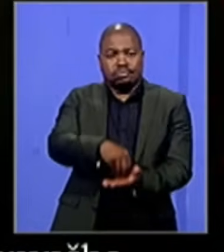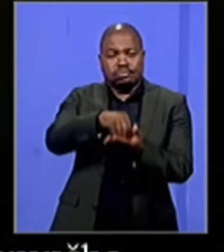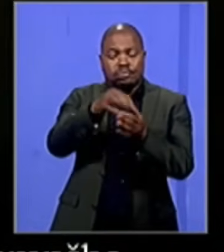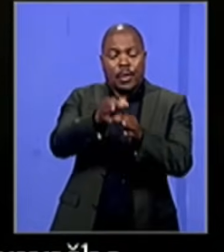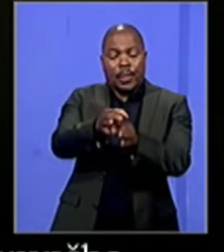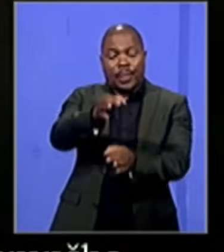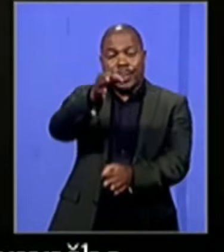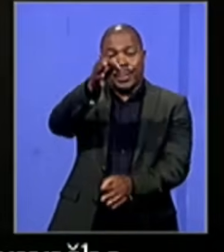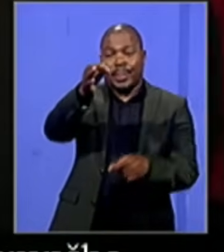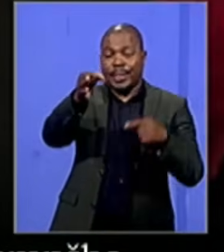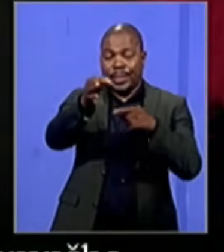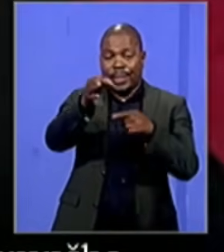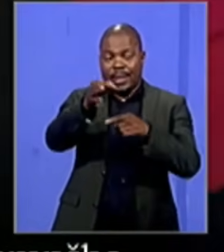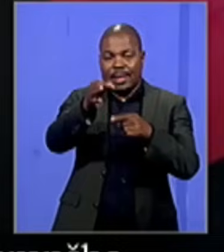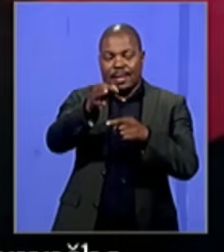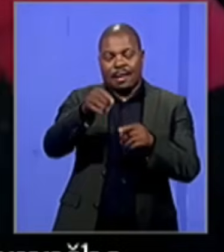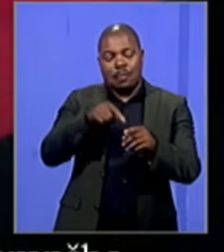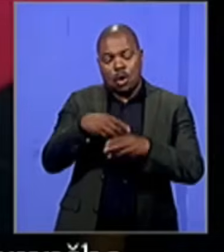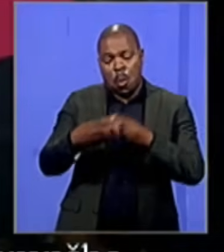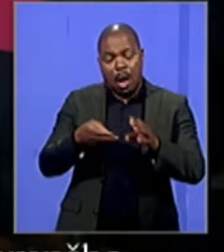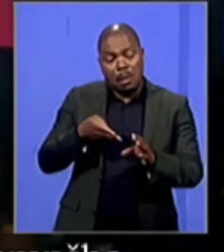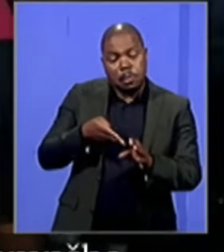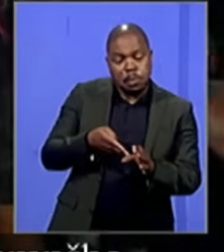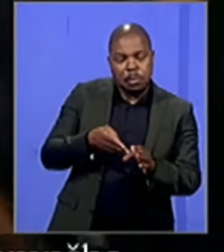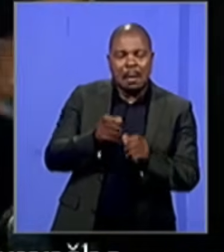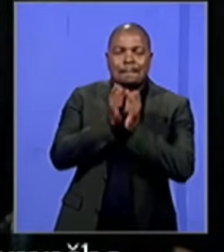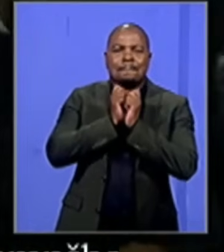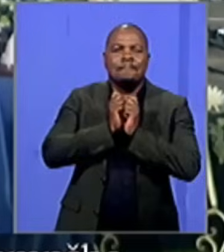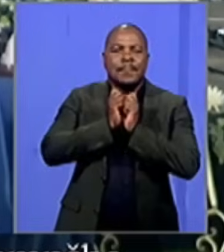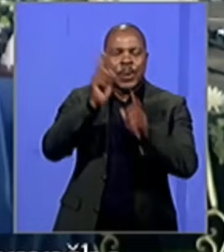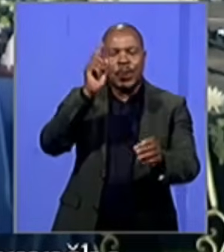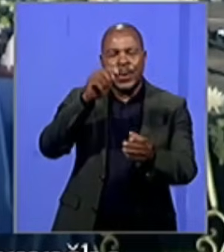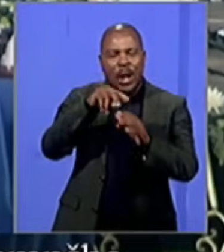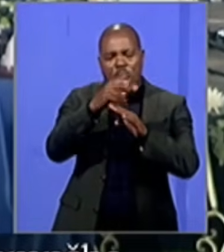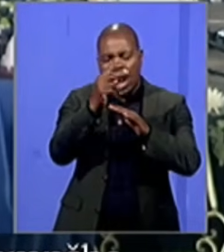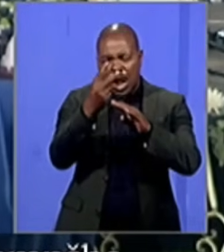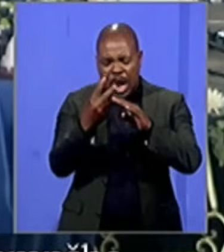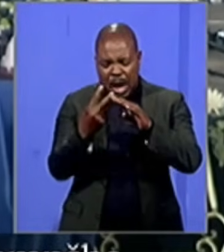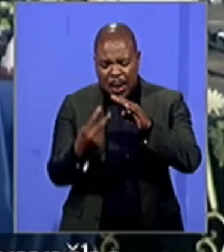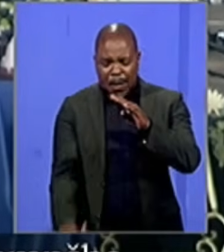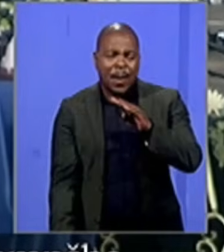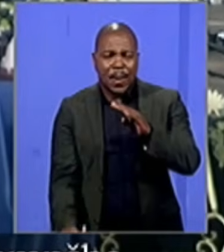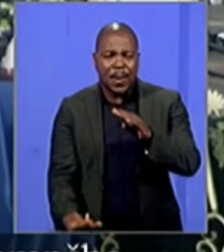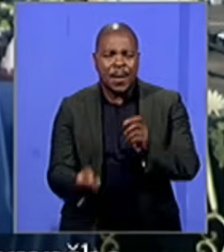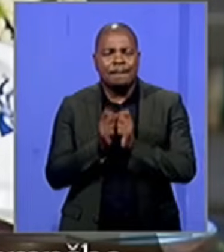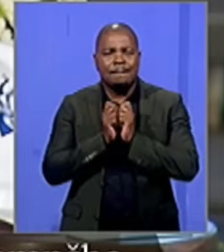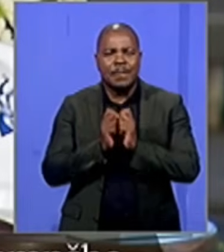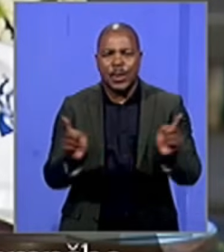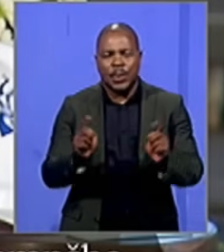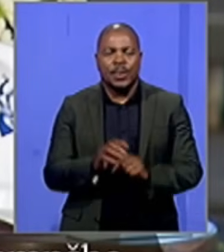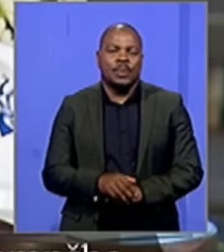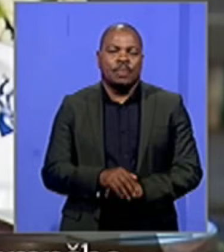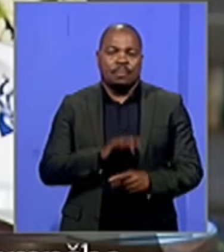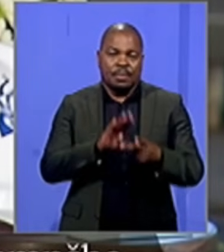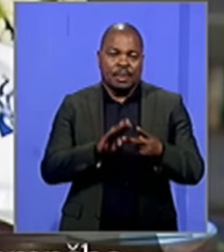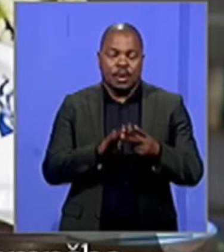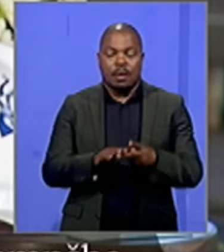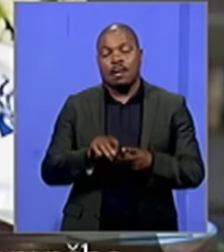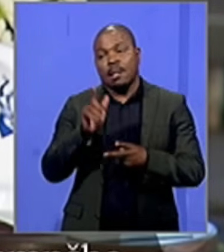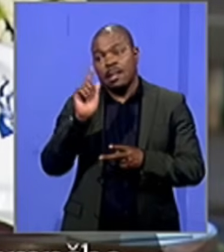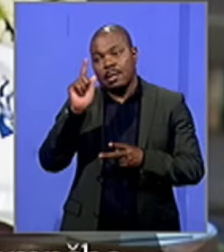tlemme lift yeo ba bego ba šomela ka go yona e kgaoga gomme ya wela mpeng ya lefase moo ba babedi